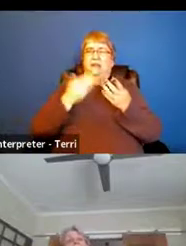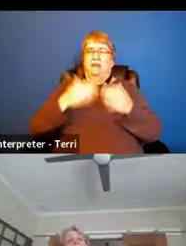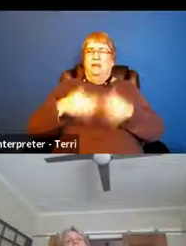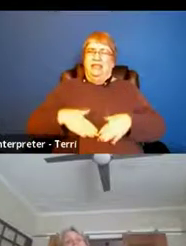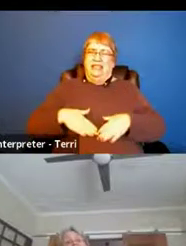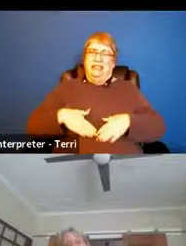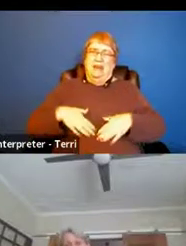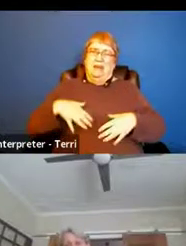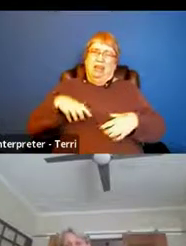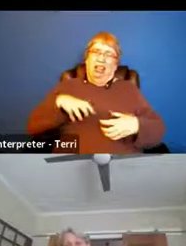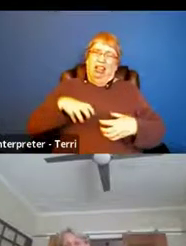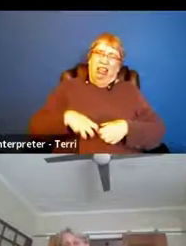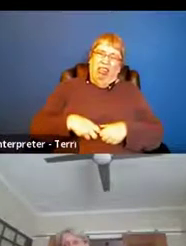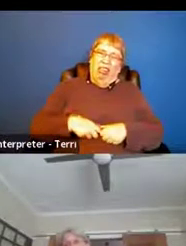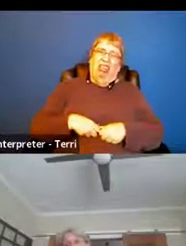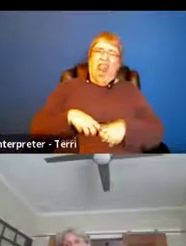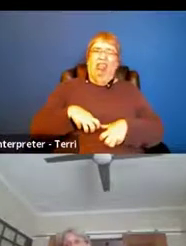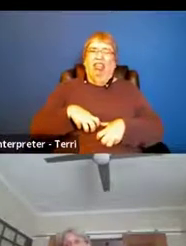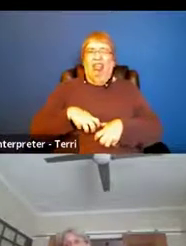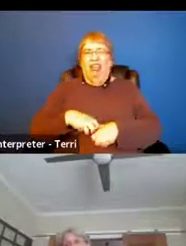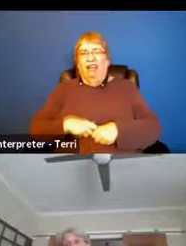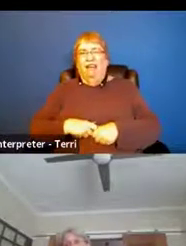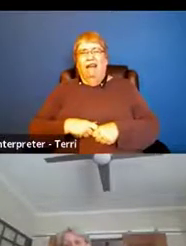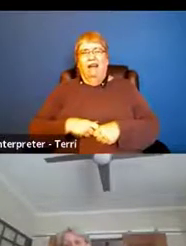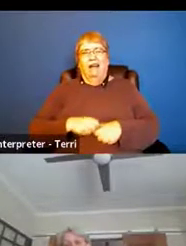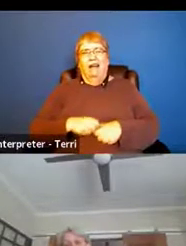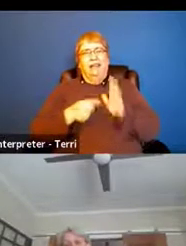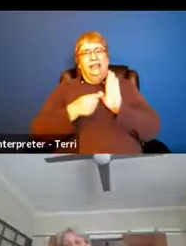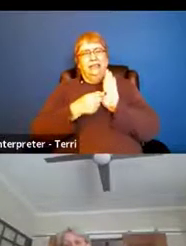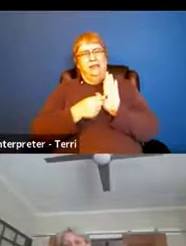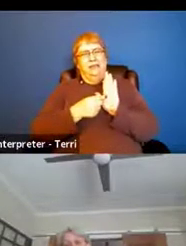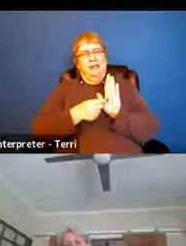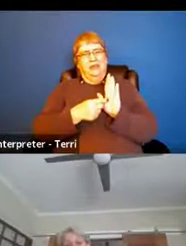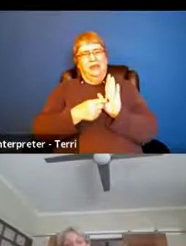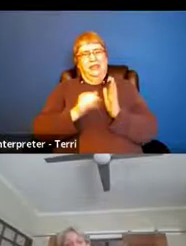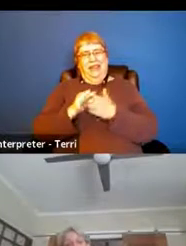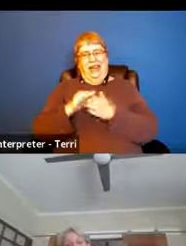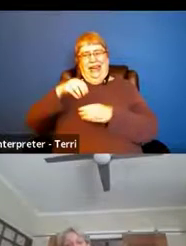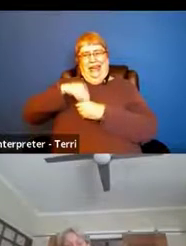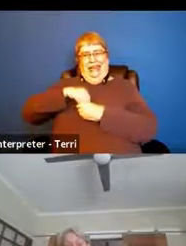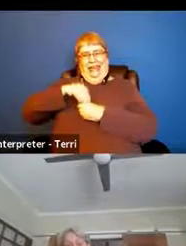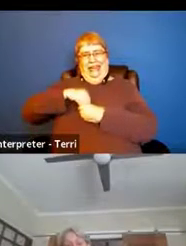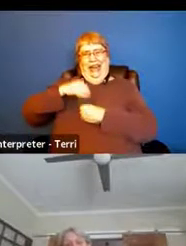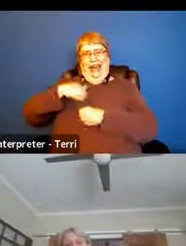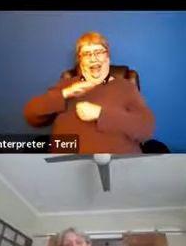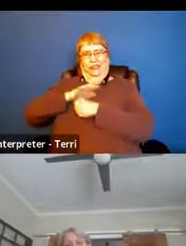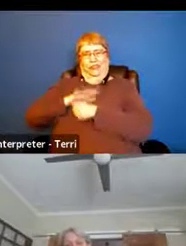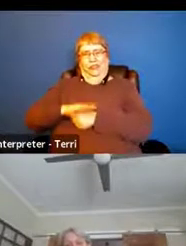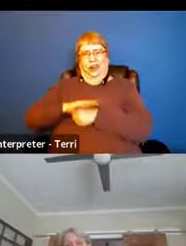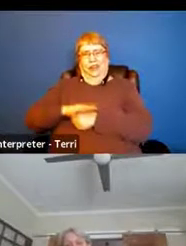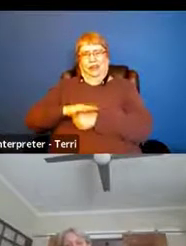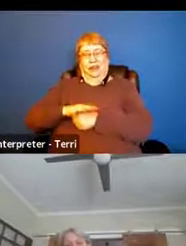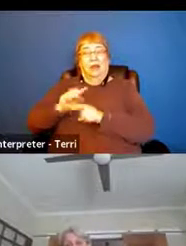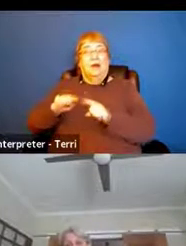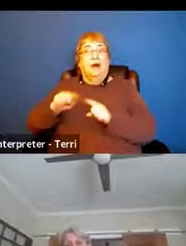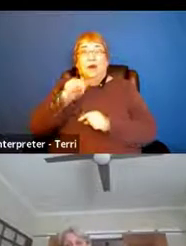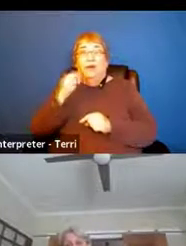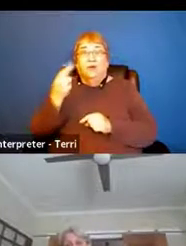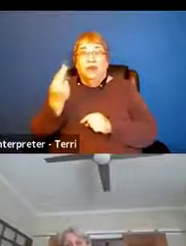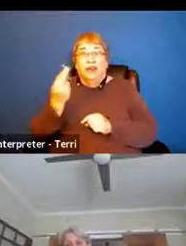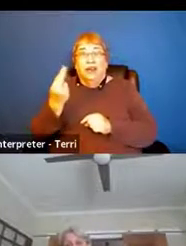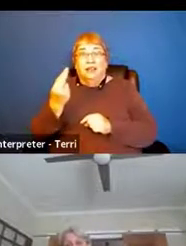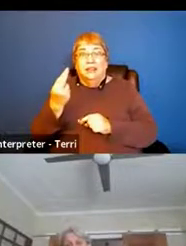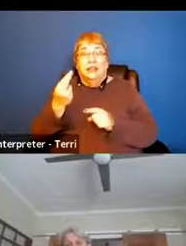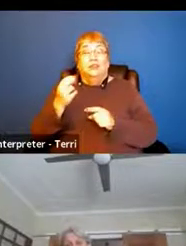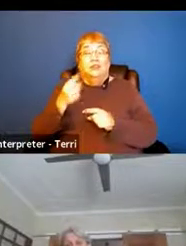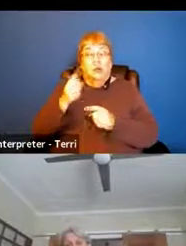those types of sort of somatic symptoms that can appear. And so if you're noticing those, that might be an indication that a young person is struggling as